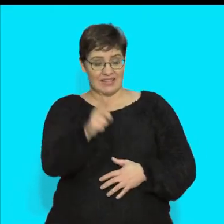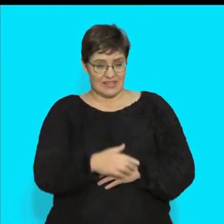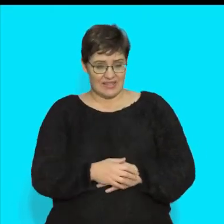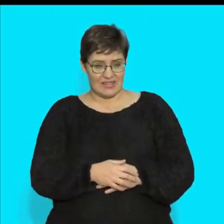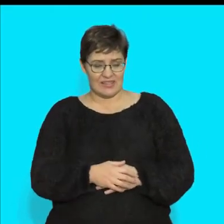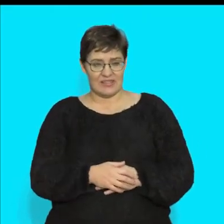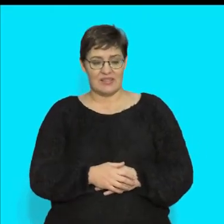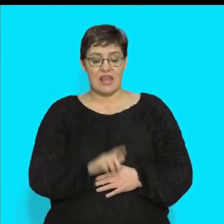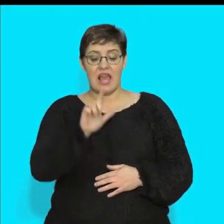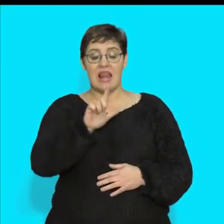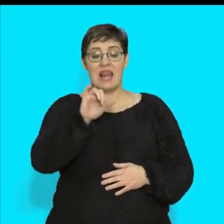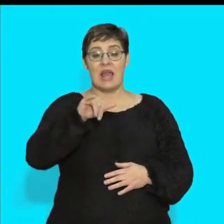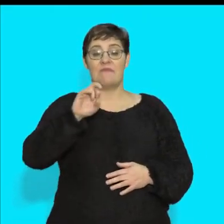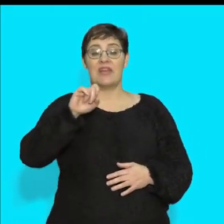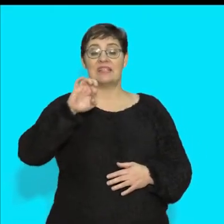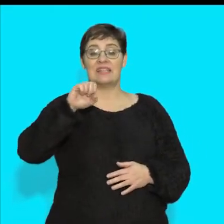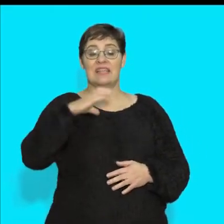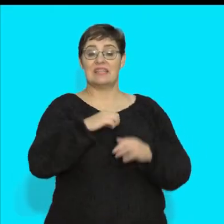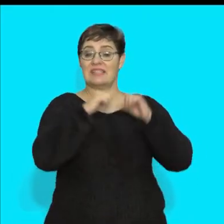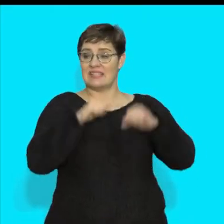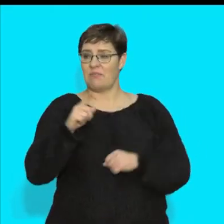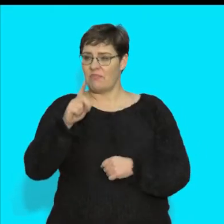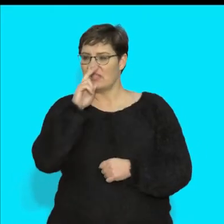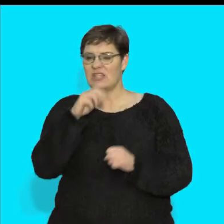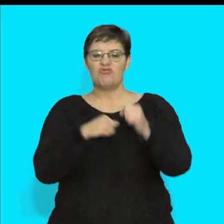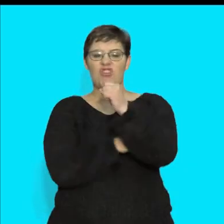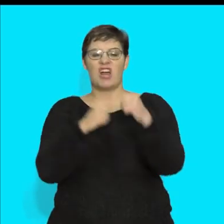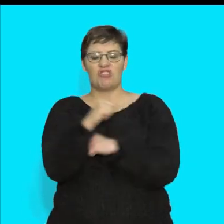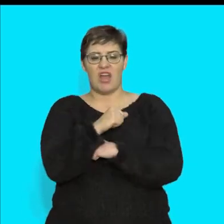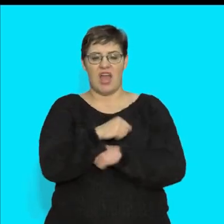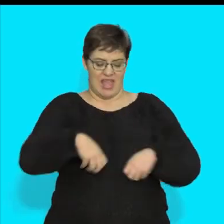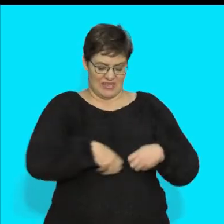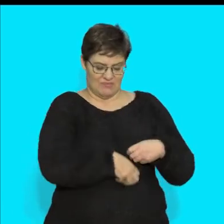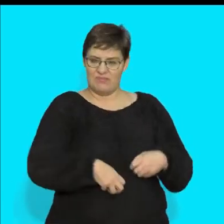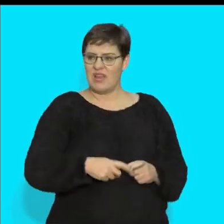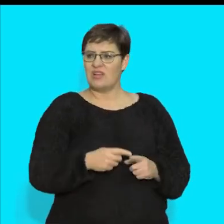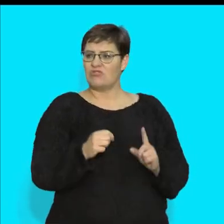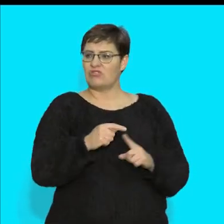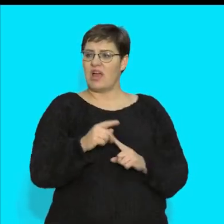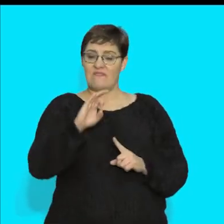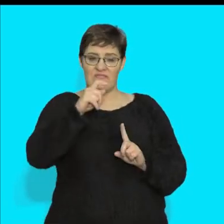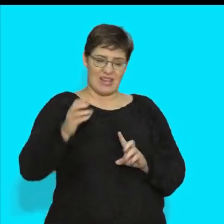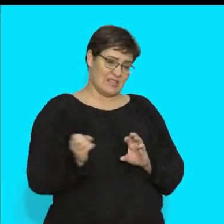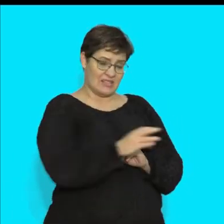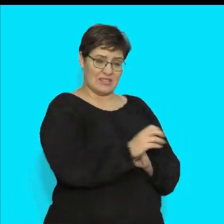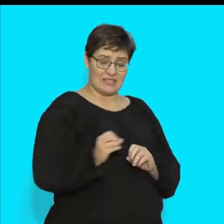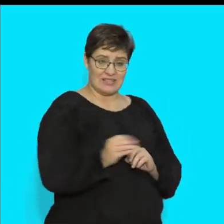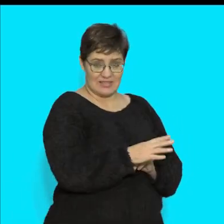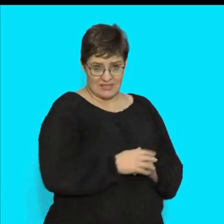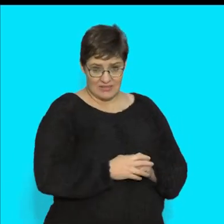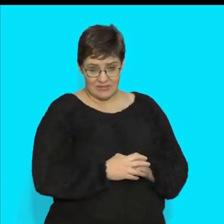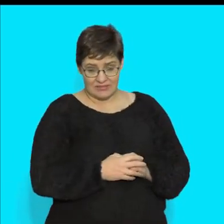on, right? The lymphatic system. You're going to see a little structure in your small intestine, and fats are going to